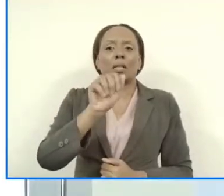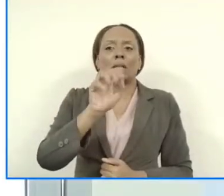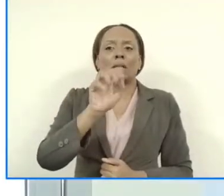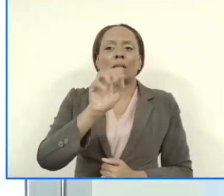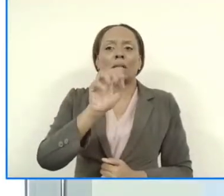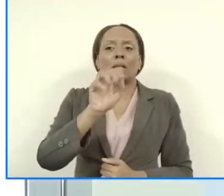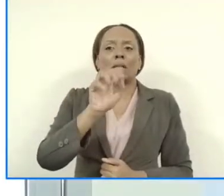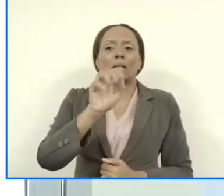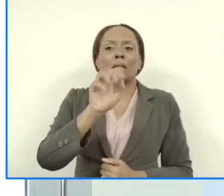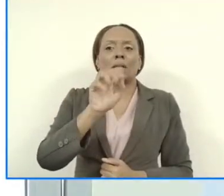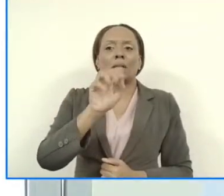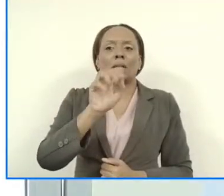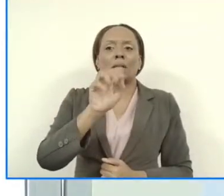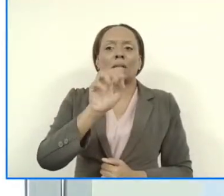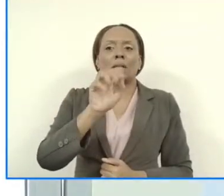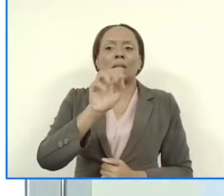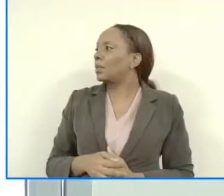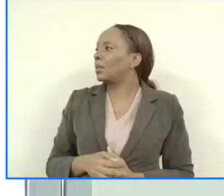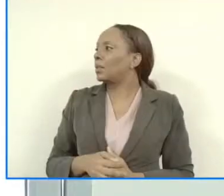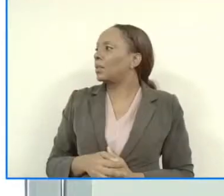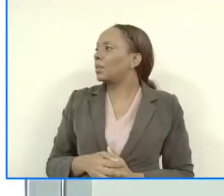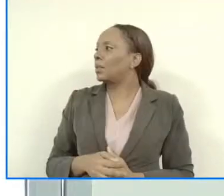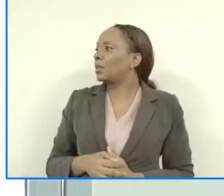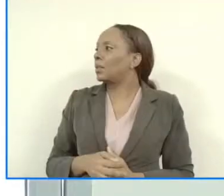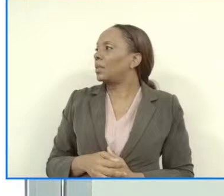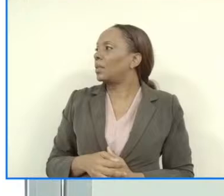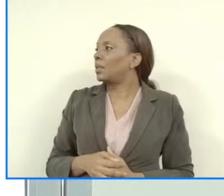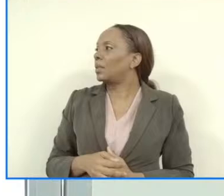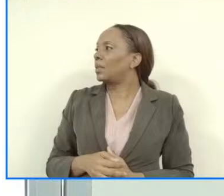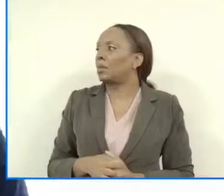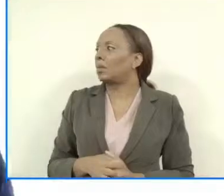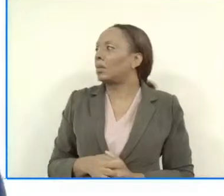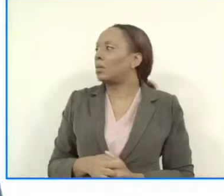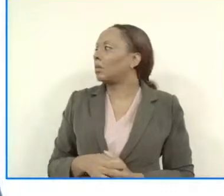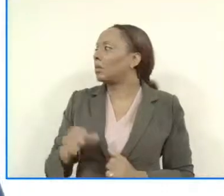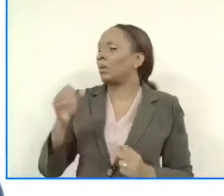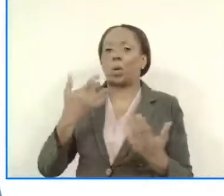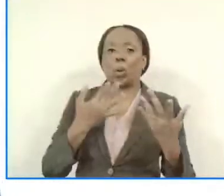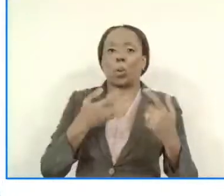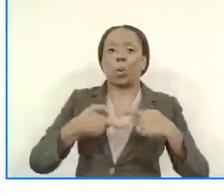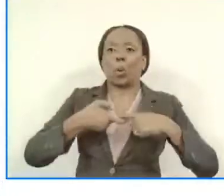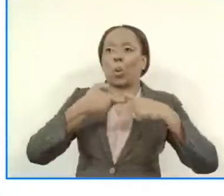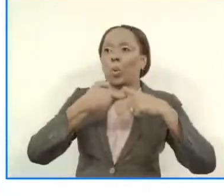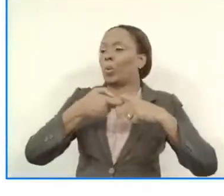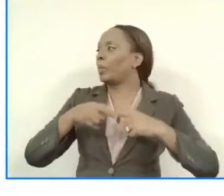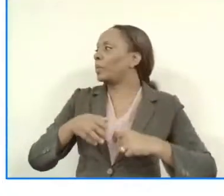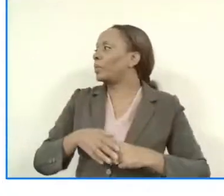I can ask that before you leave. Unless he has a question for you. So. Sure.